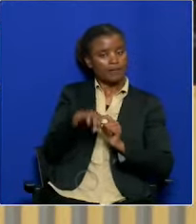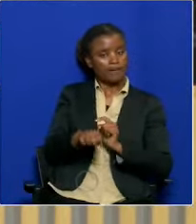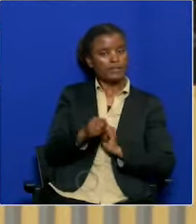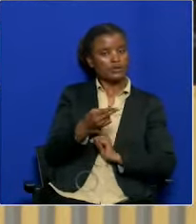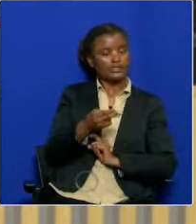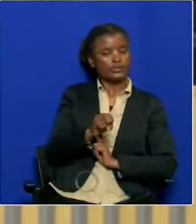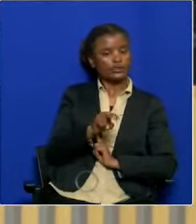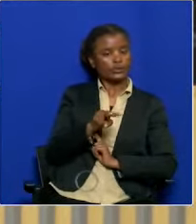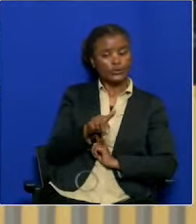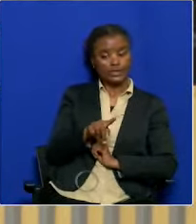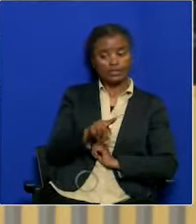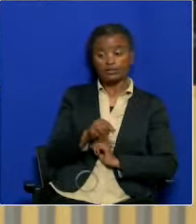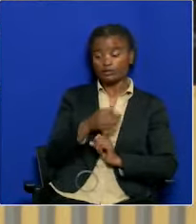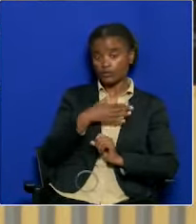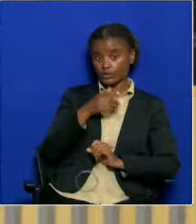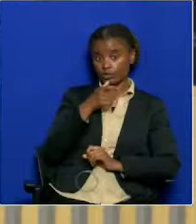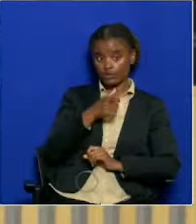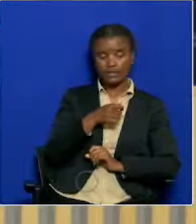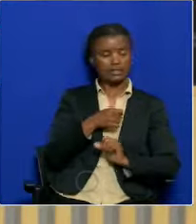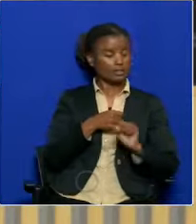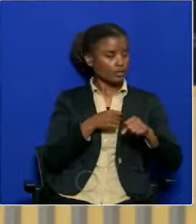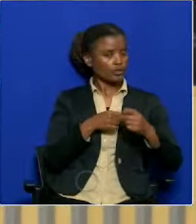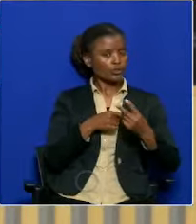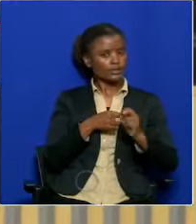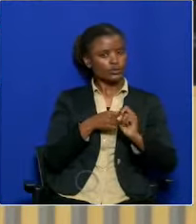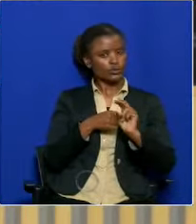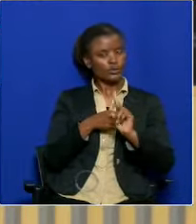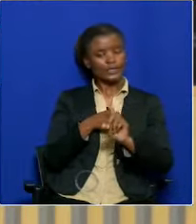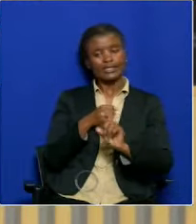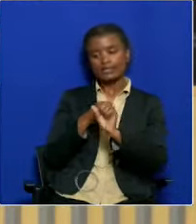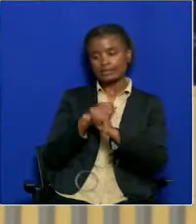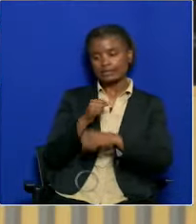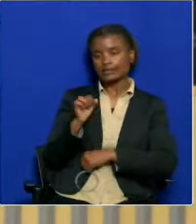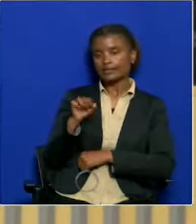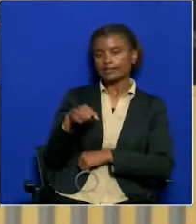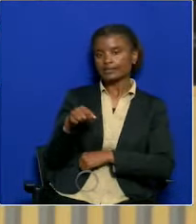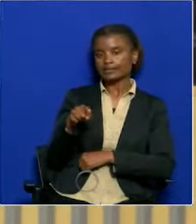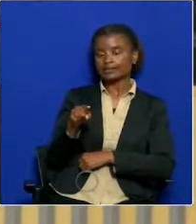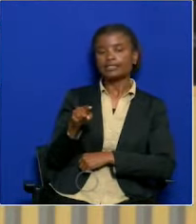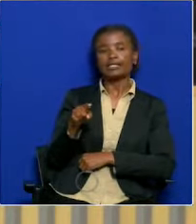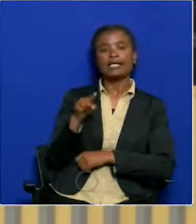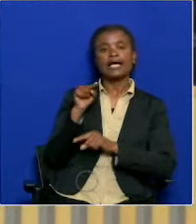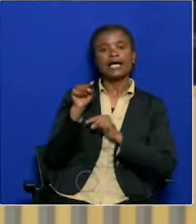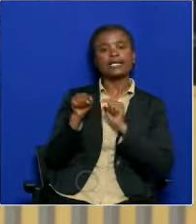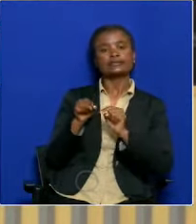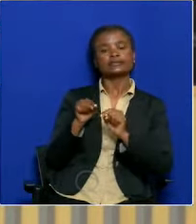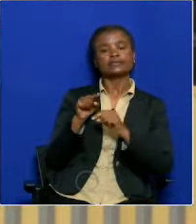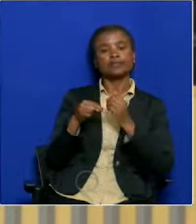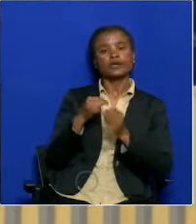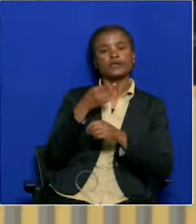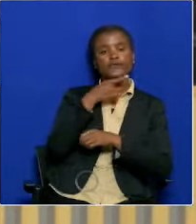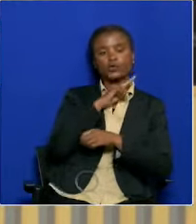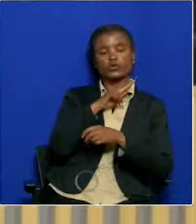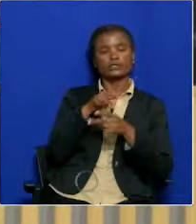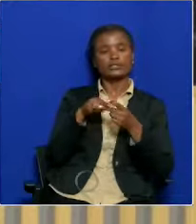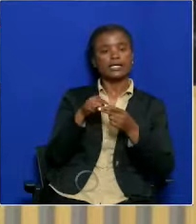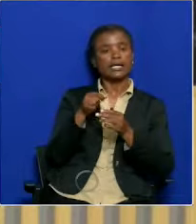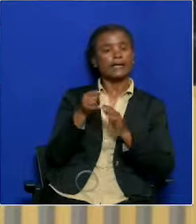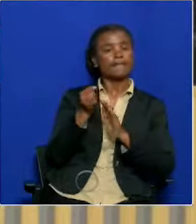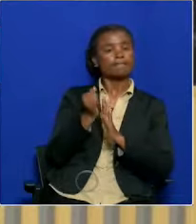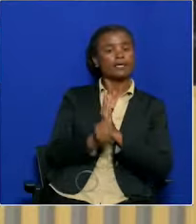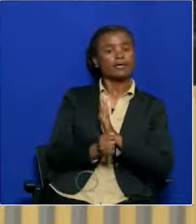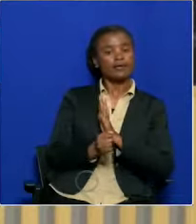Yes, that the allegation relating to the fraud and the murder was in the public domain in